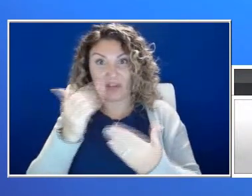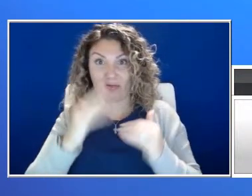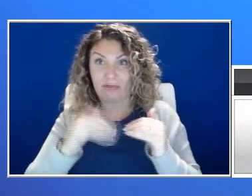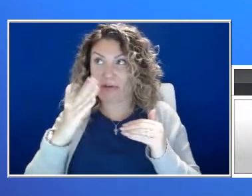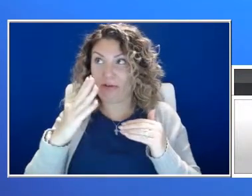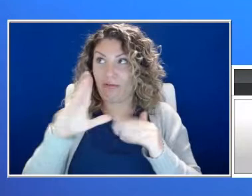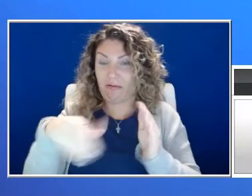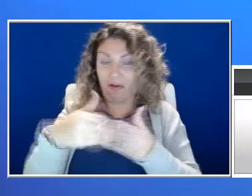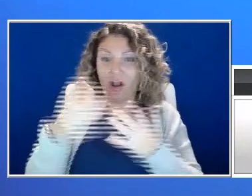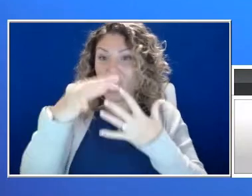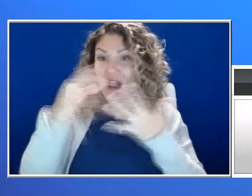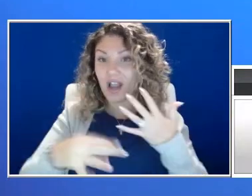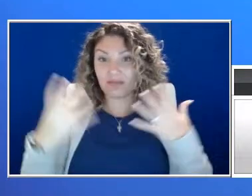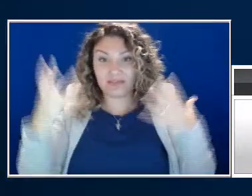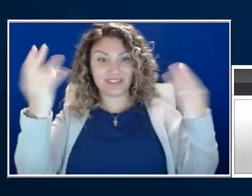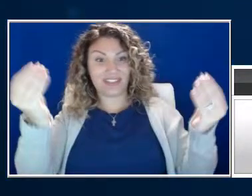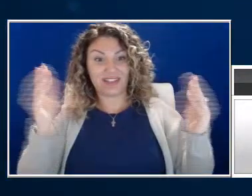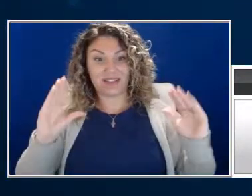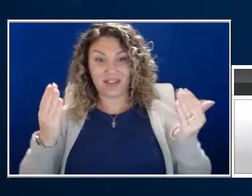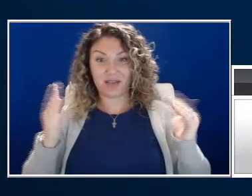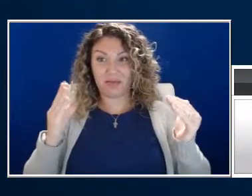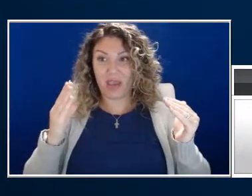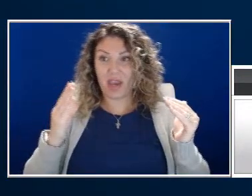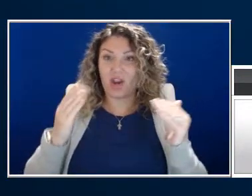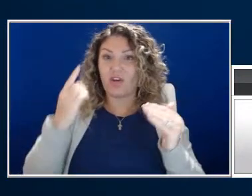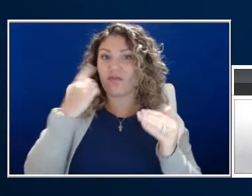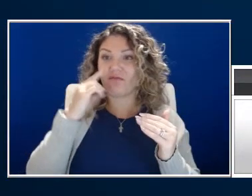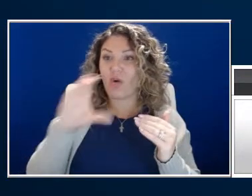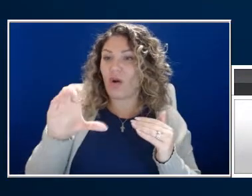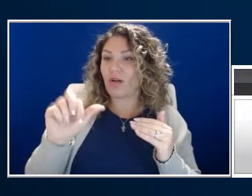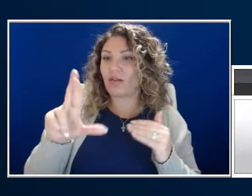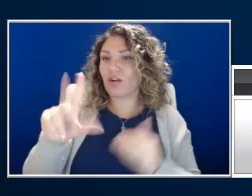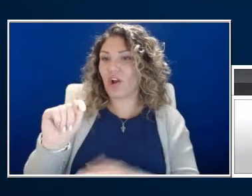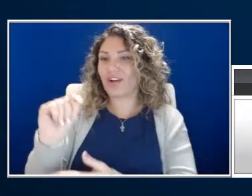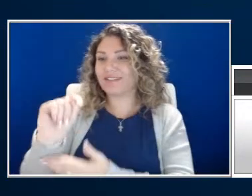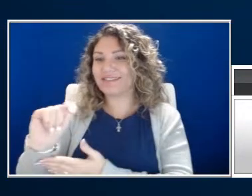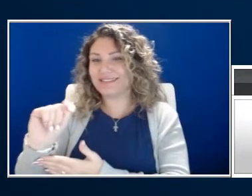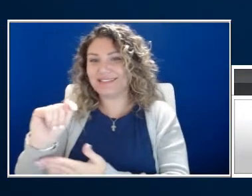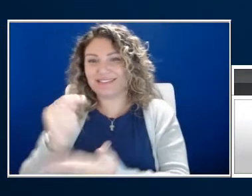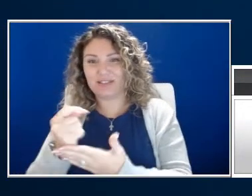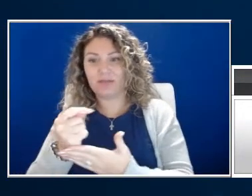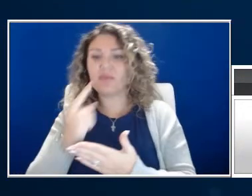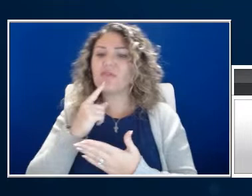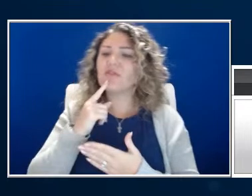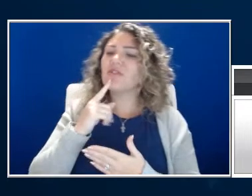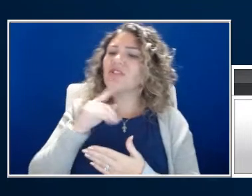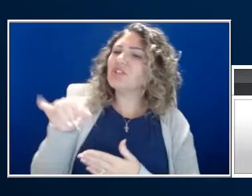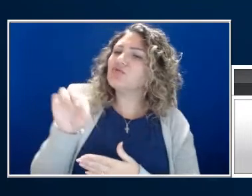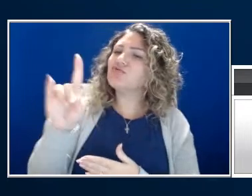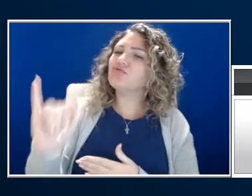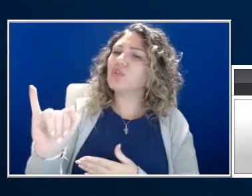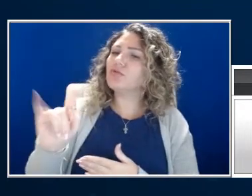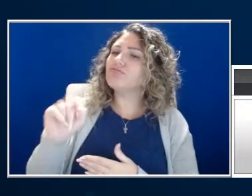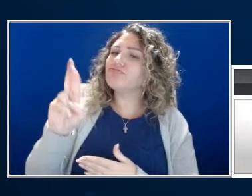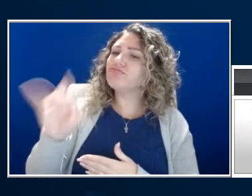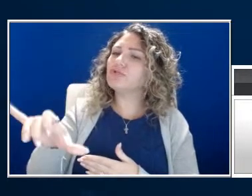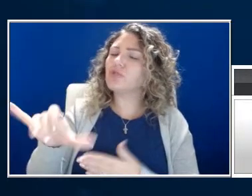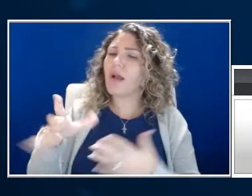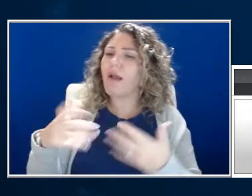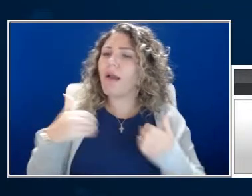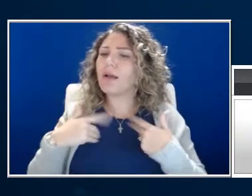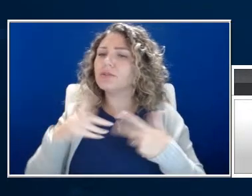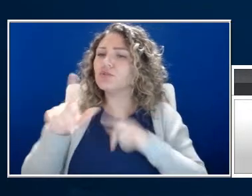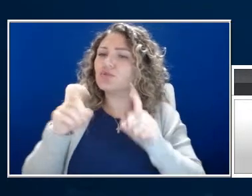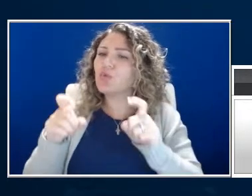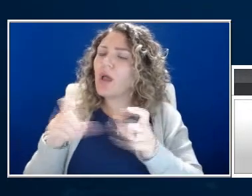see comparing to the CAR T cell. Jody, Troy has a question for you. How long before you started feeling better after you